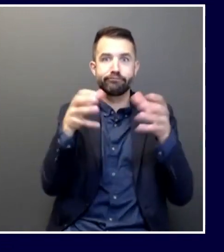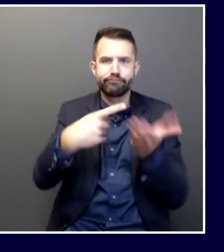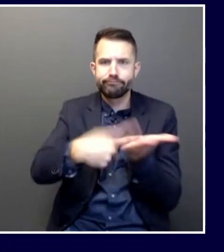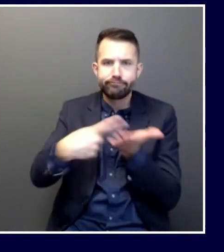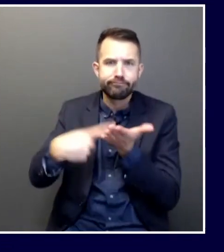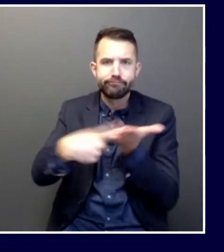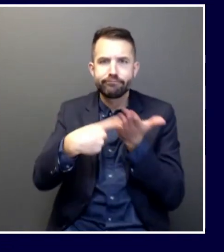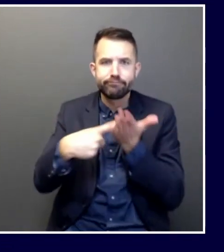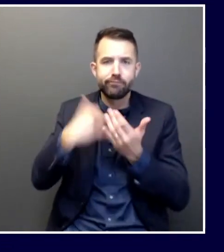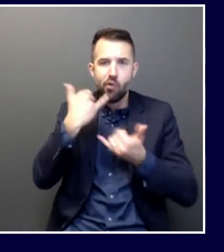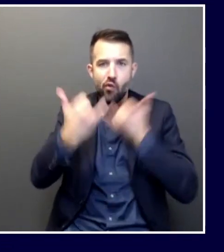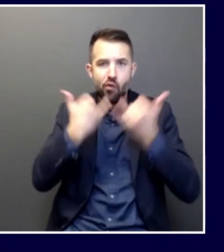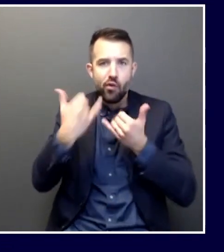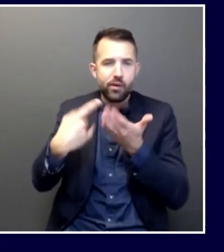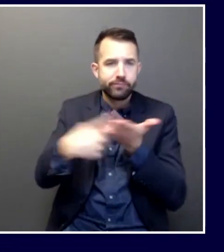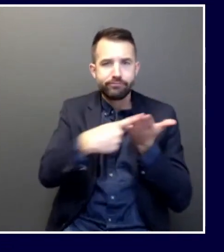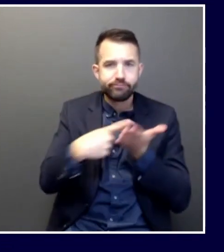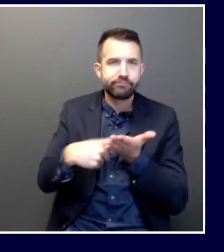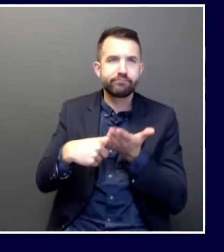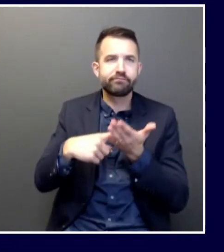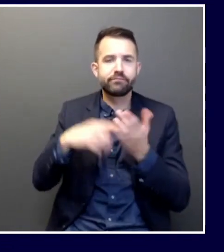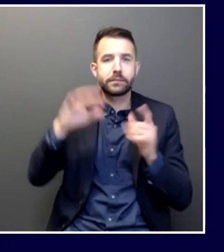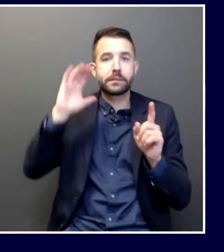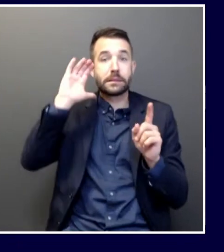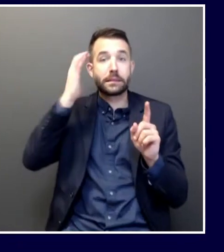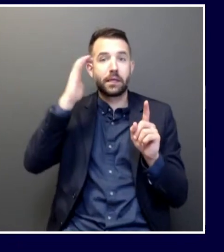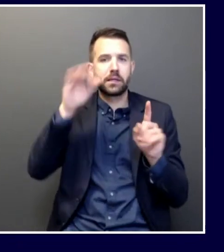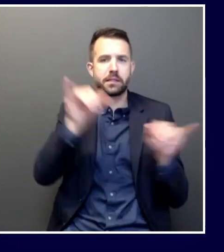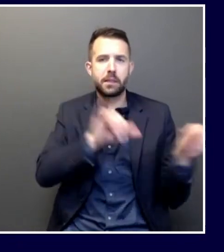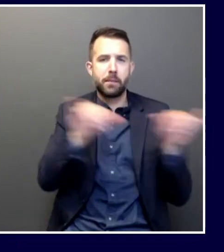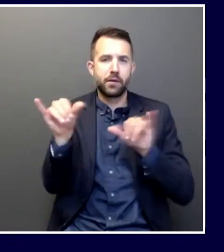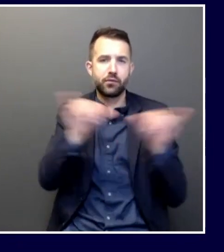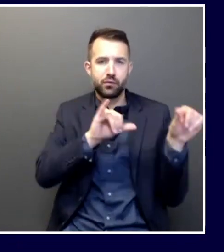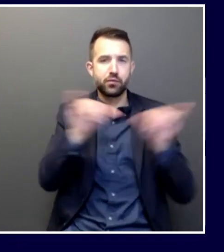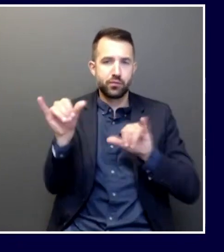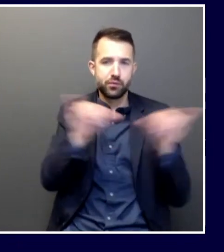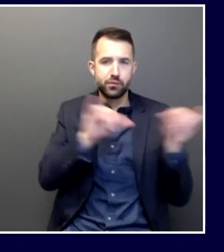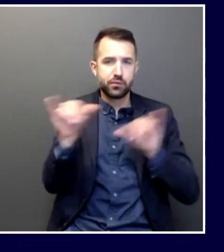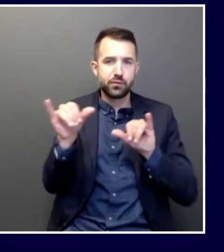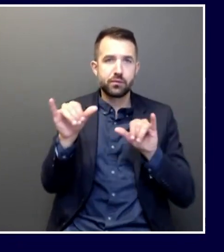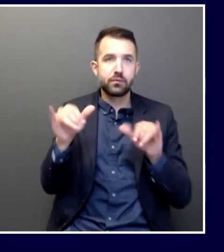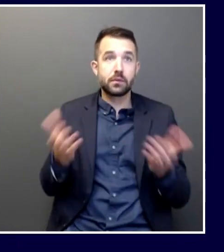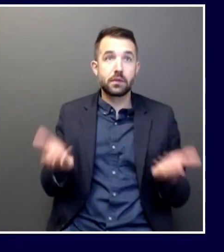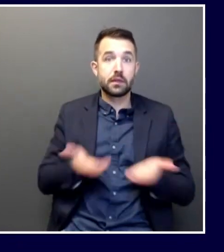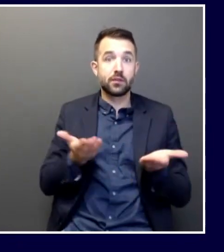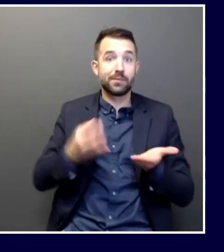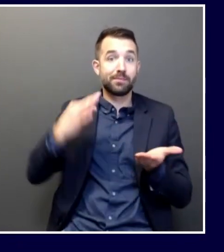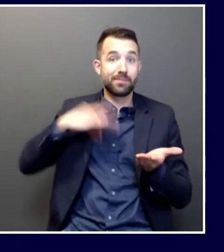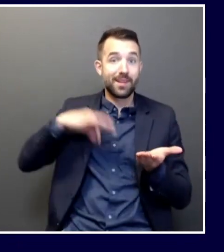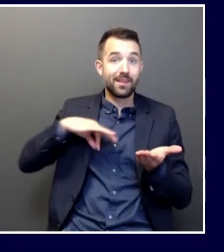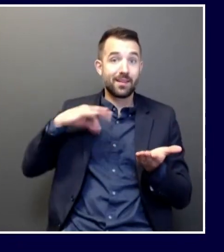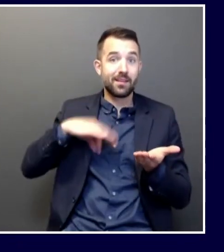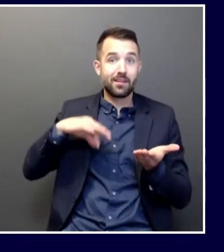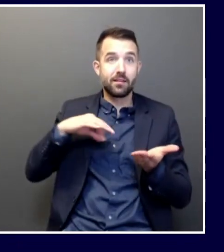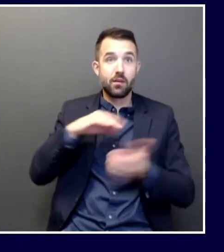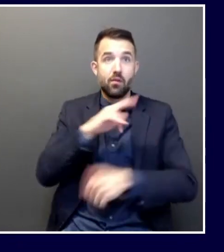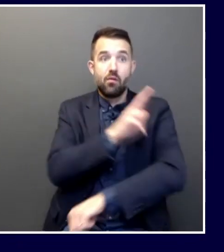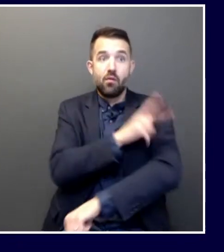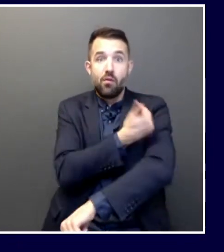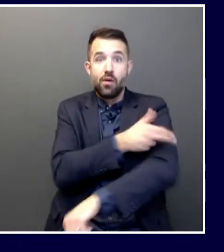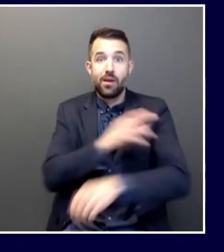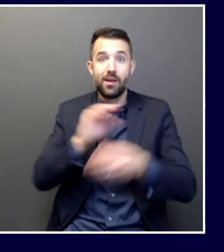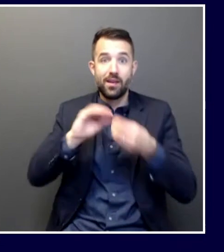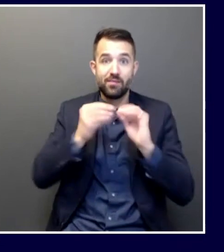But the trend that we're seeing in Maine right now, with, as you noted, sustained high rates of hospitalizations, sadly deaths